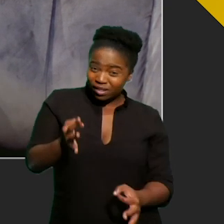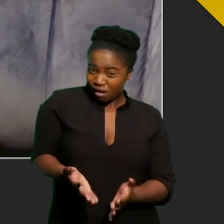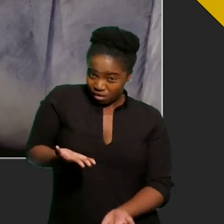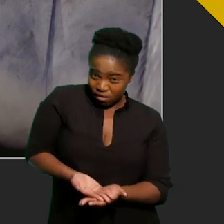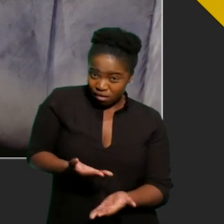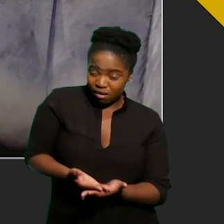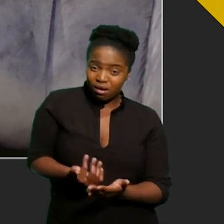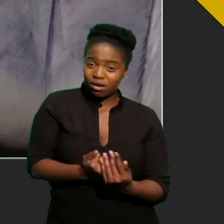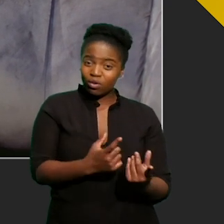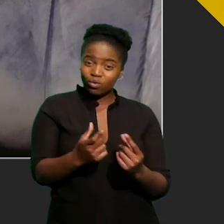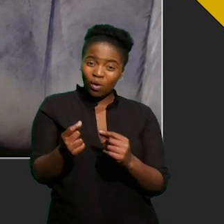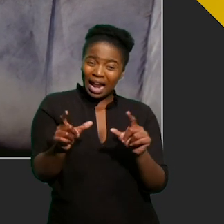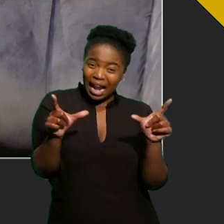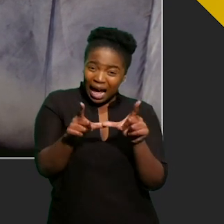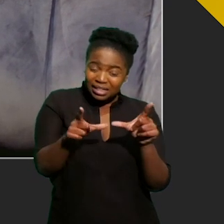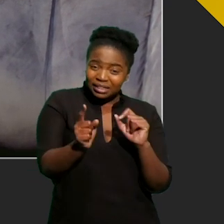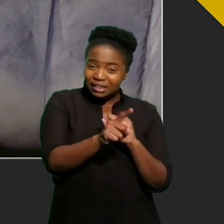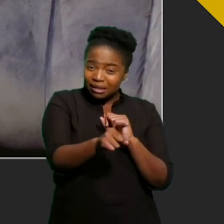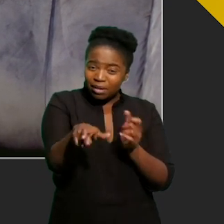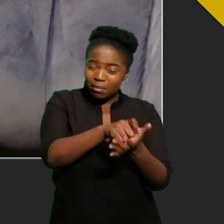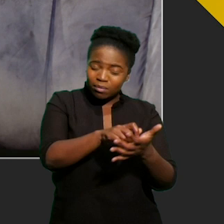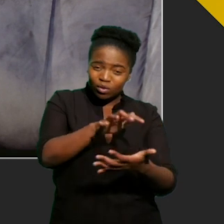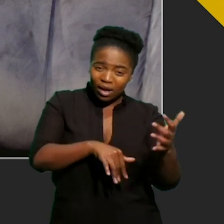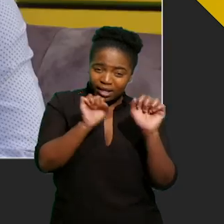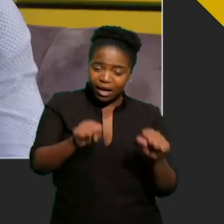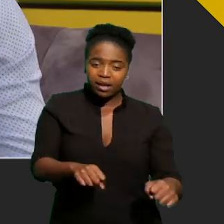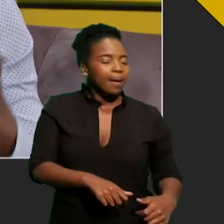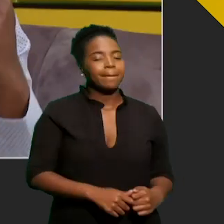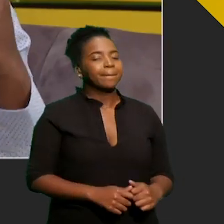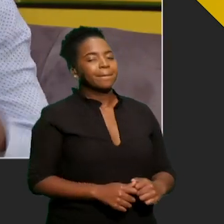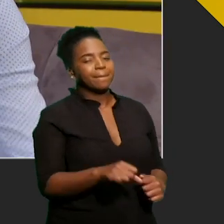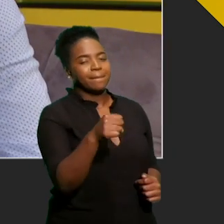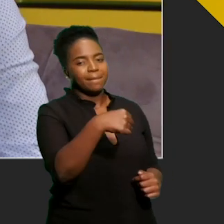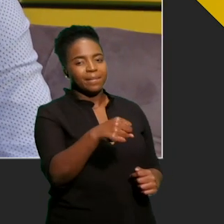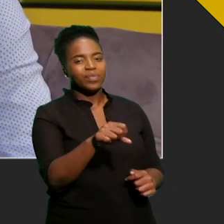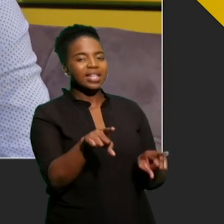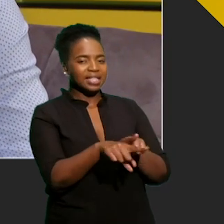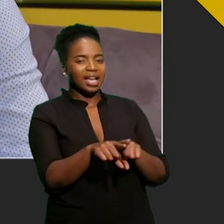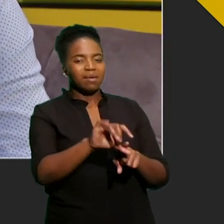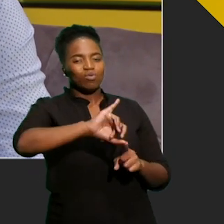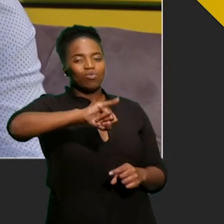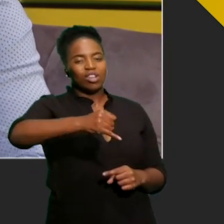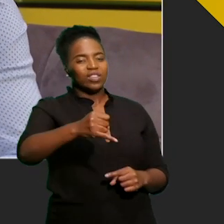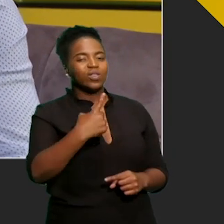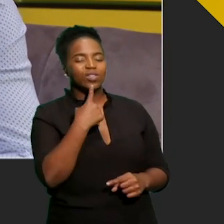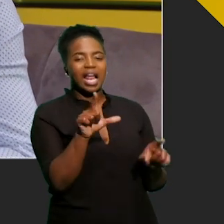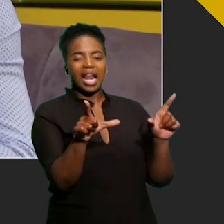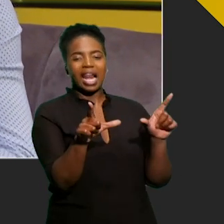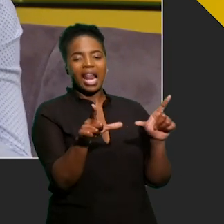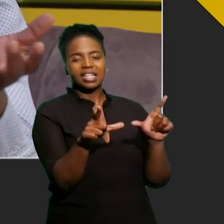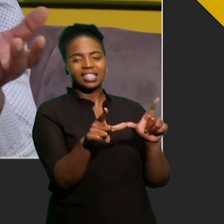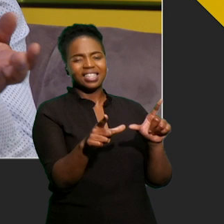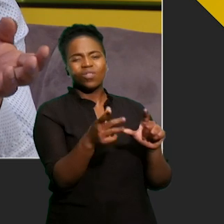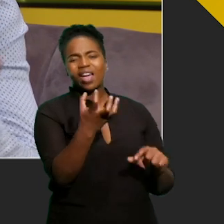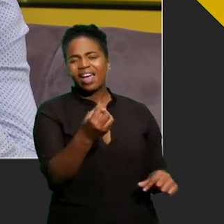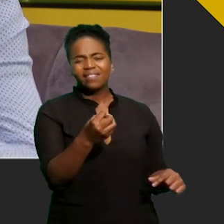to license journalism? No, you know, I think on this licensing thing, I think there's already